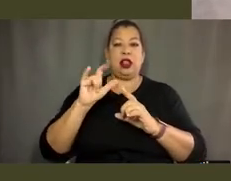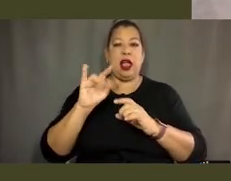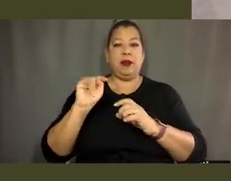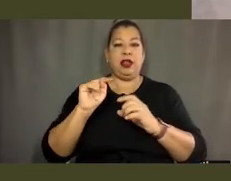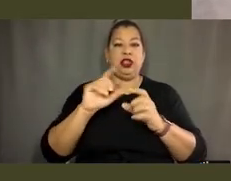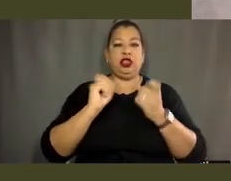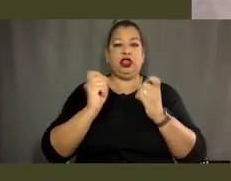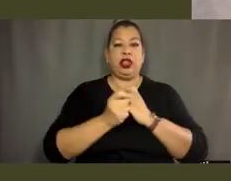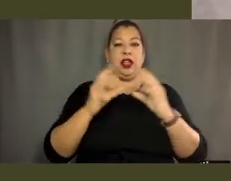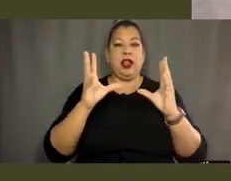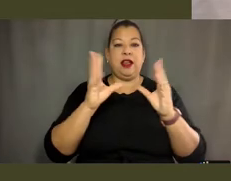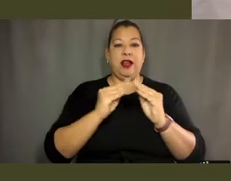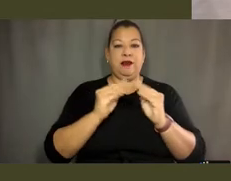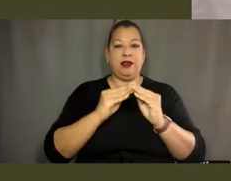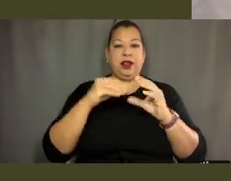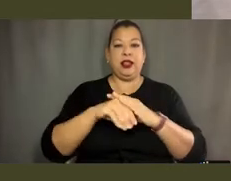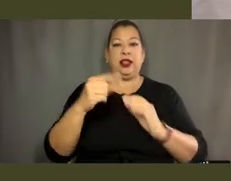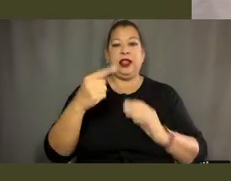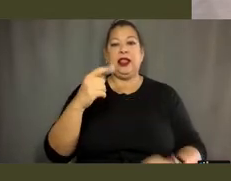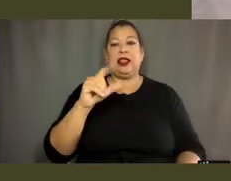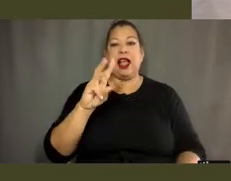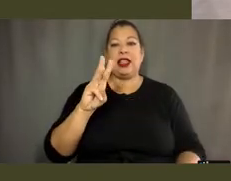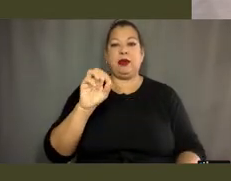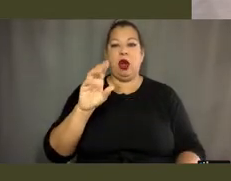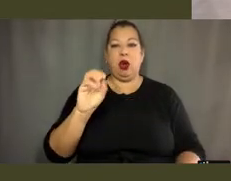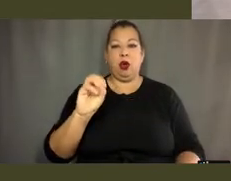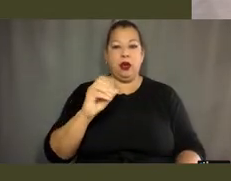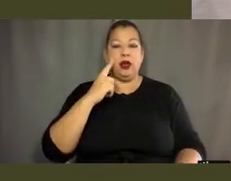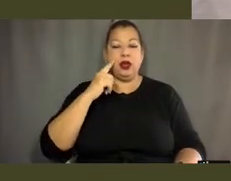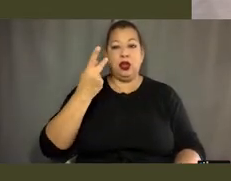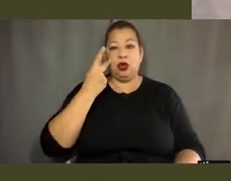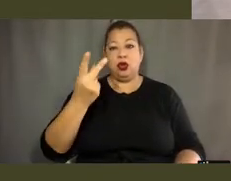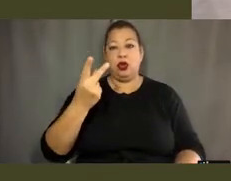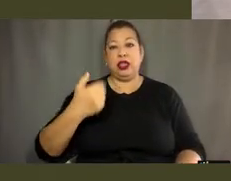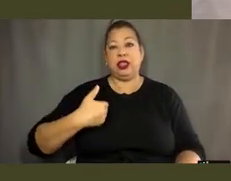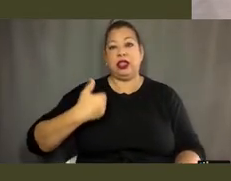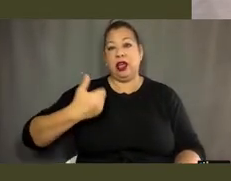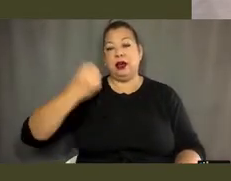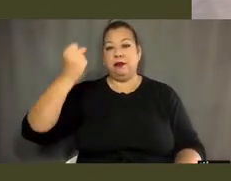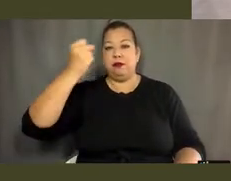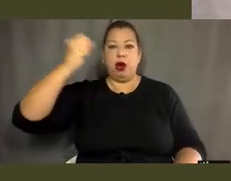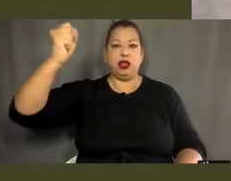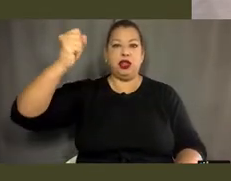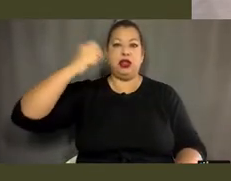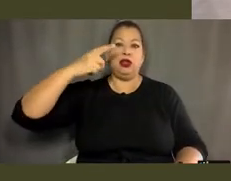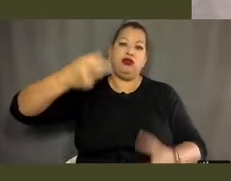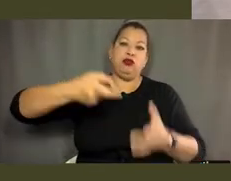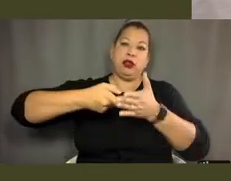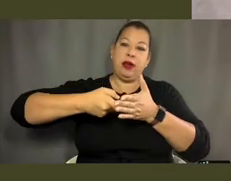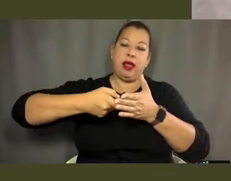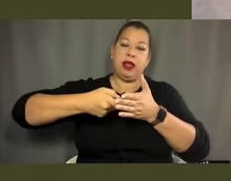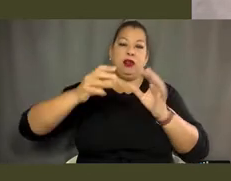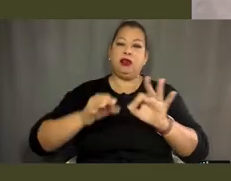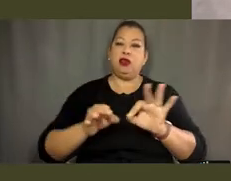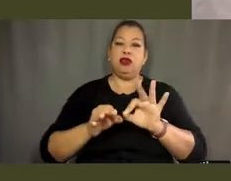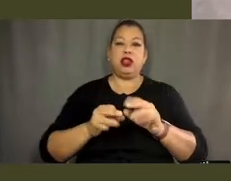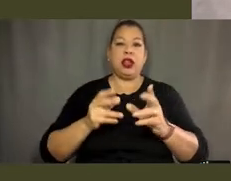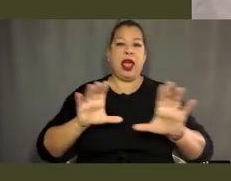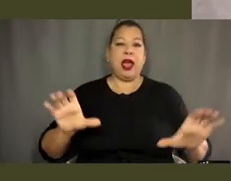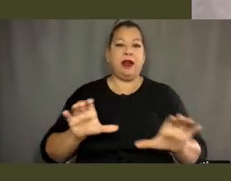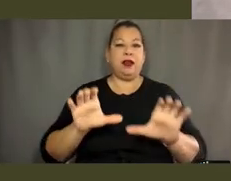Glasgow, which saw young protesters marching to demand urgent action. After final